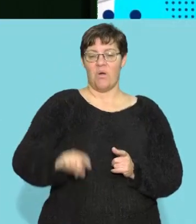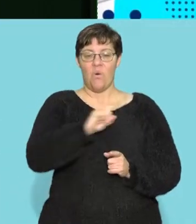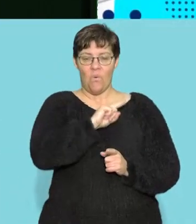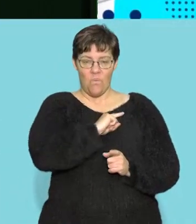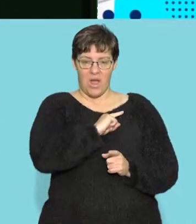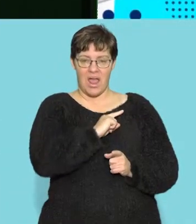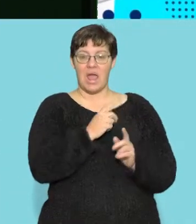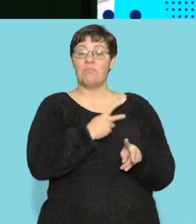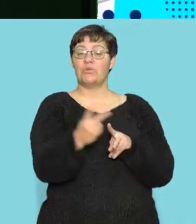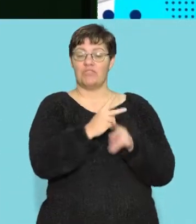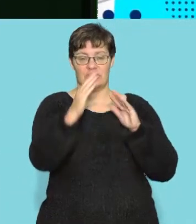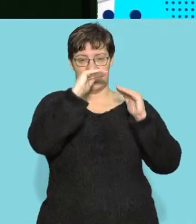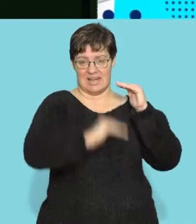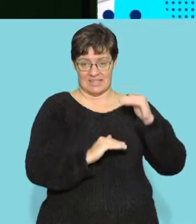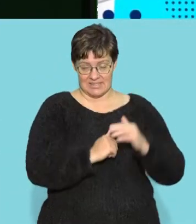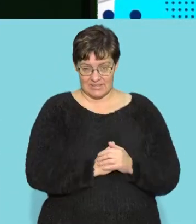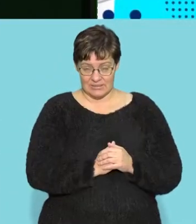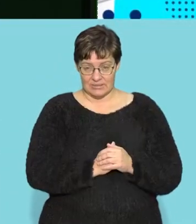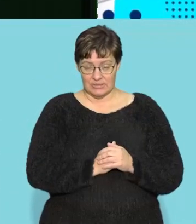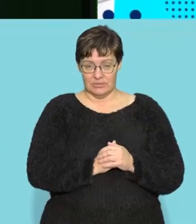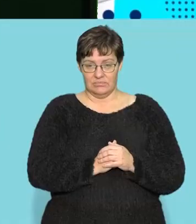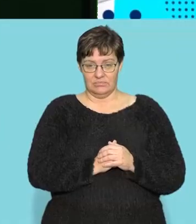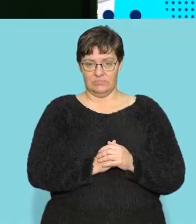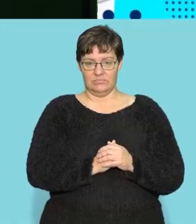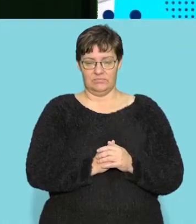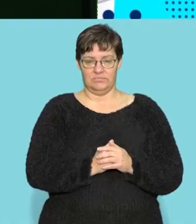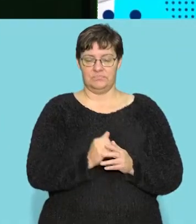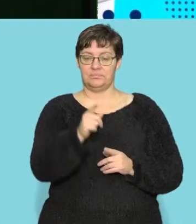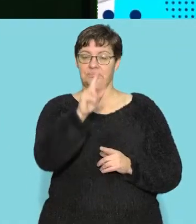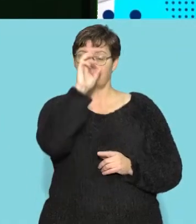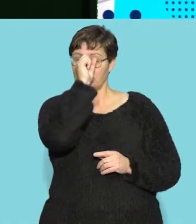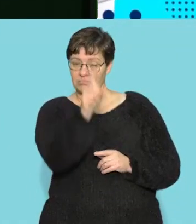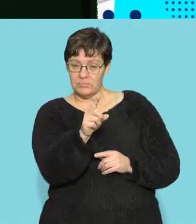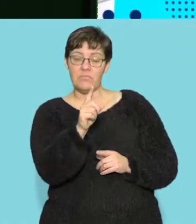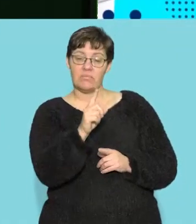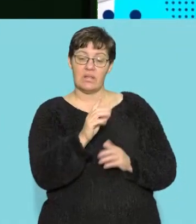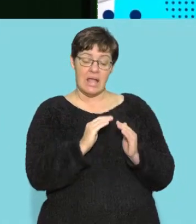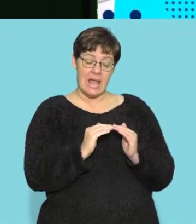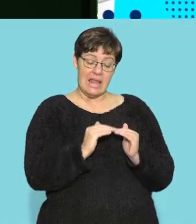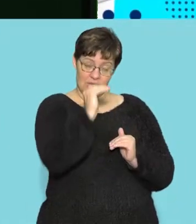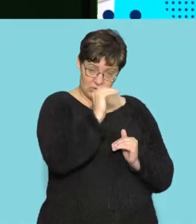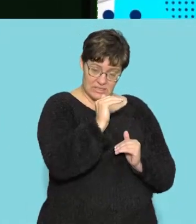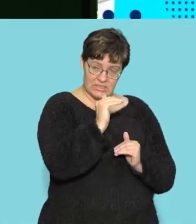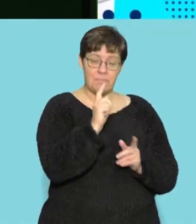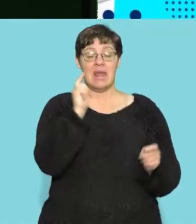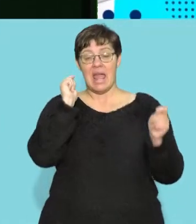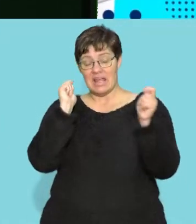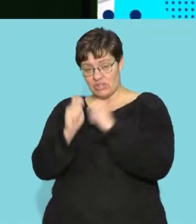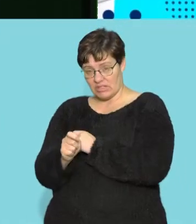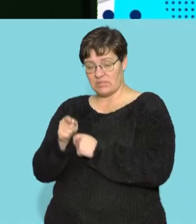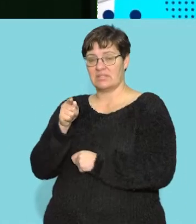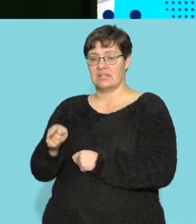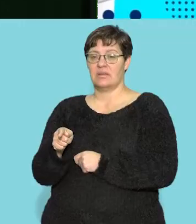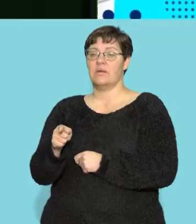your provision for bad debts. We also remember that when you increase your provision for bad debts, your adjustment account will be